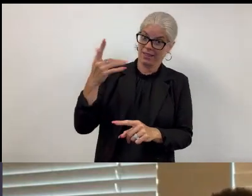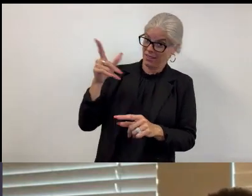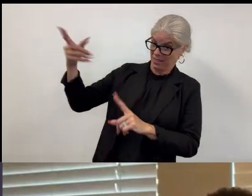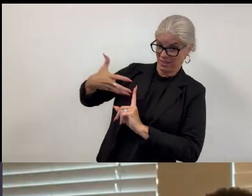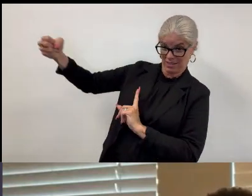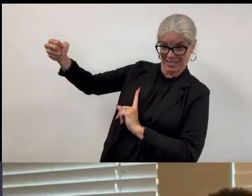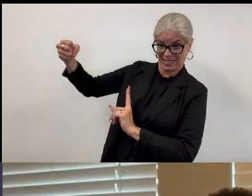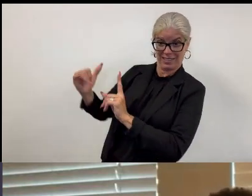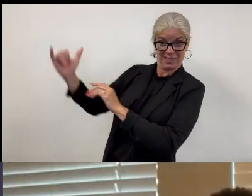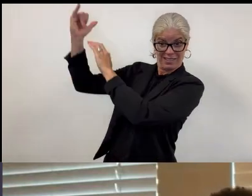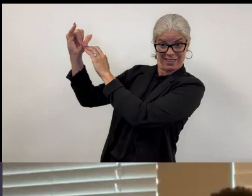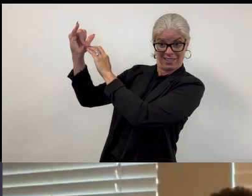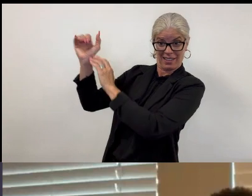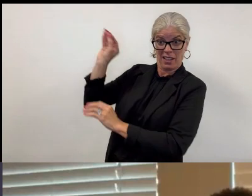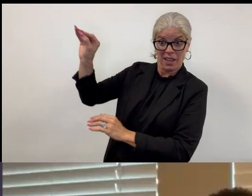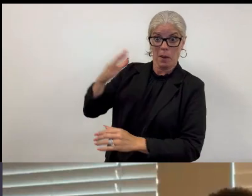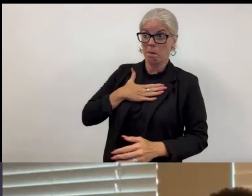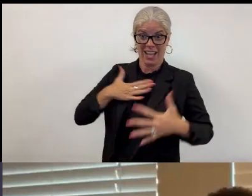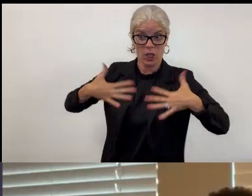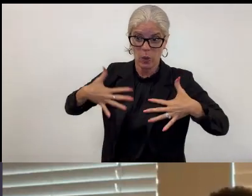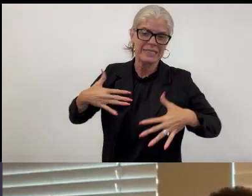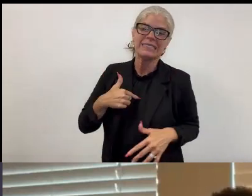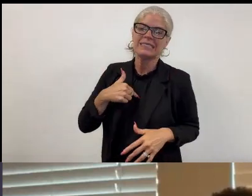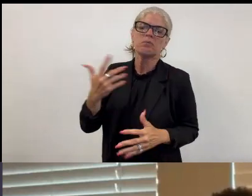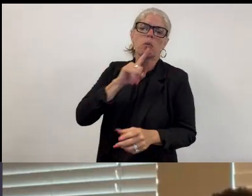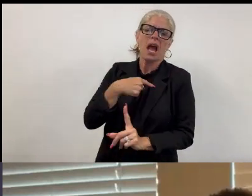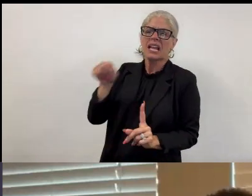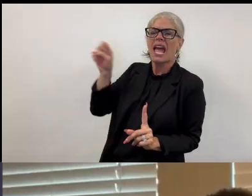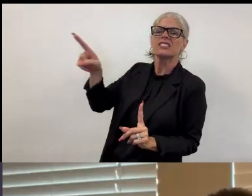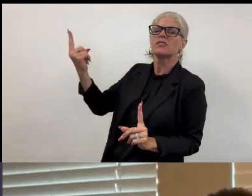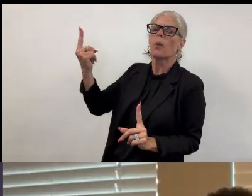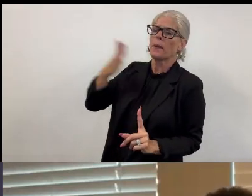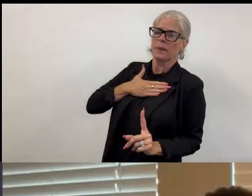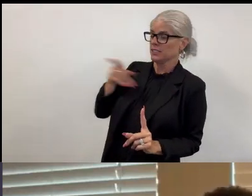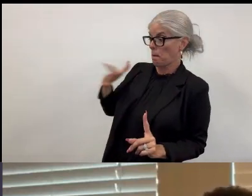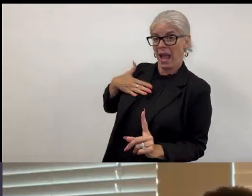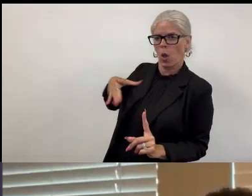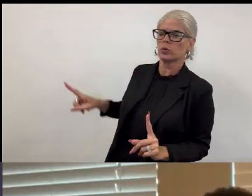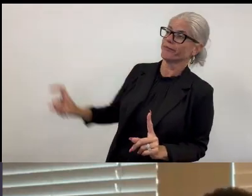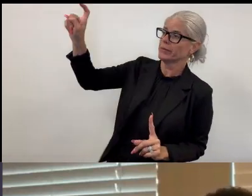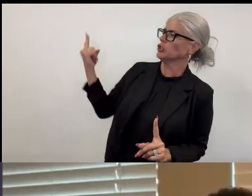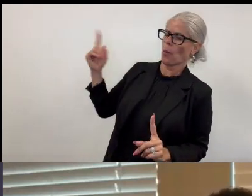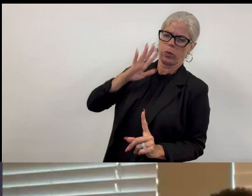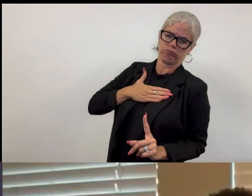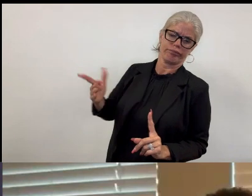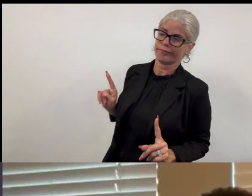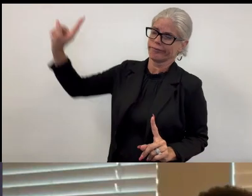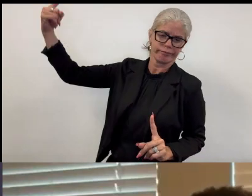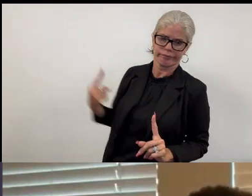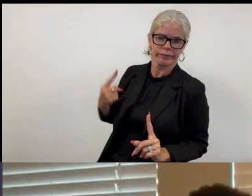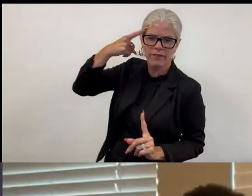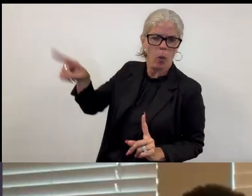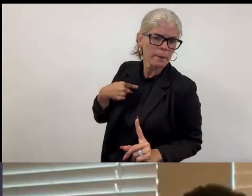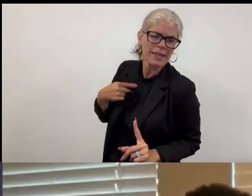fact that the coat check was not accessible. Now, granted, I think it's the kind of venue where if I had asked someone to check my coat for me, I'm sure they would have done it. And